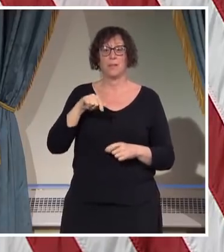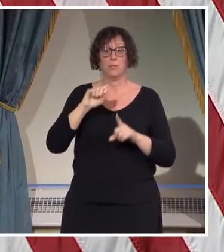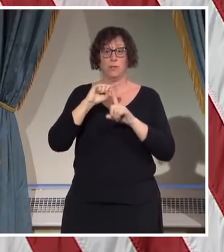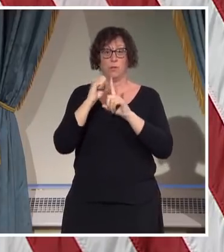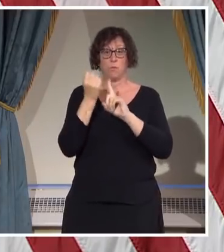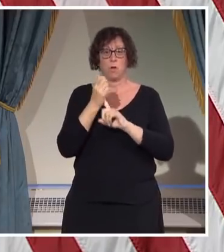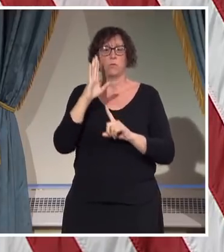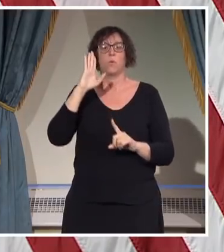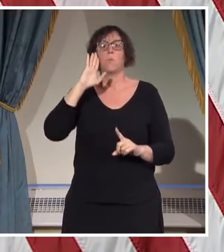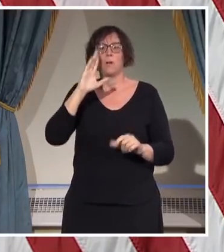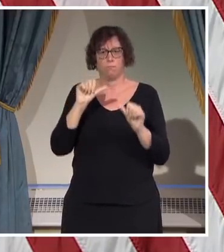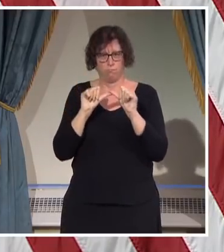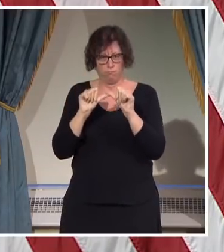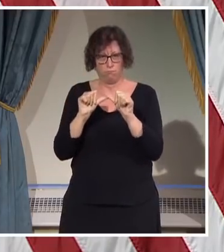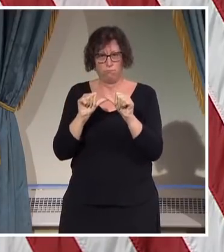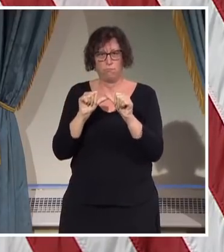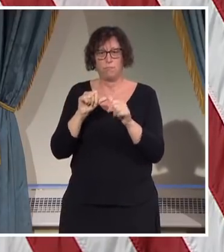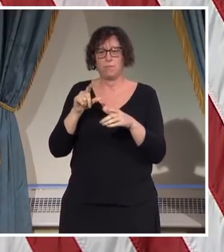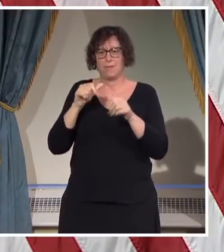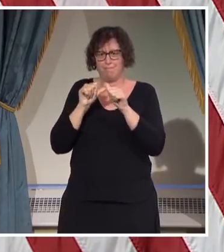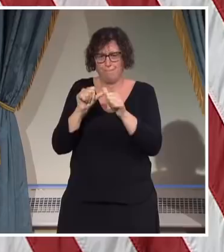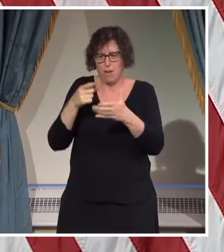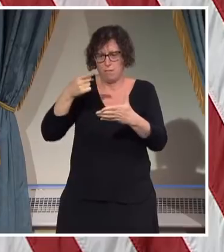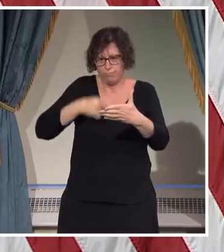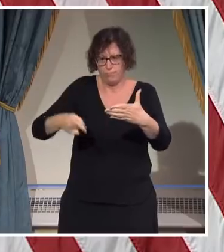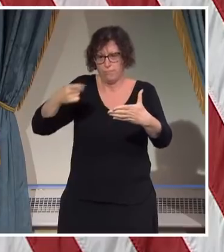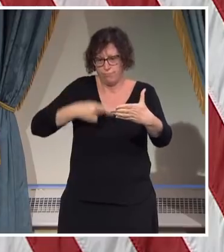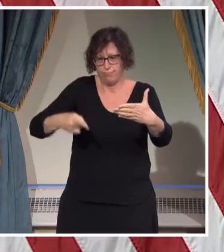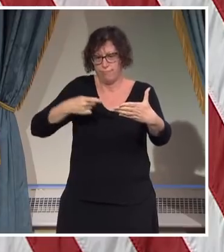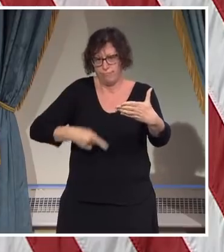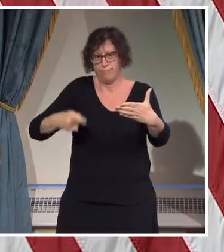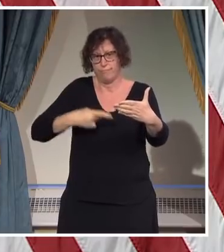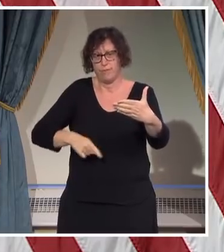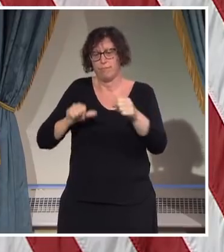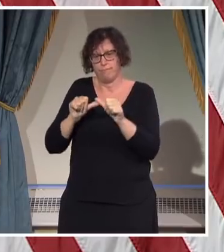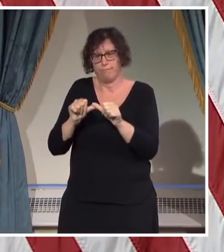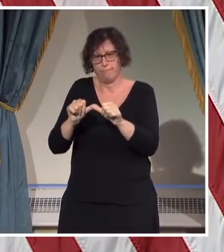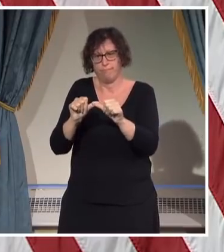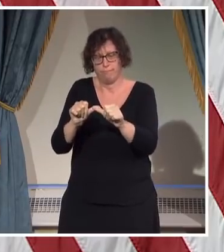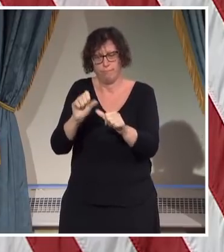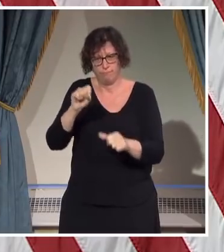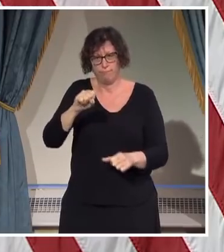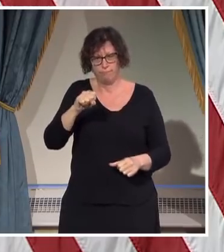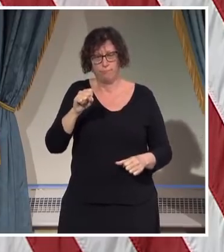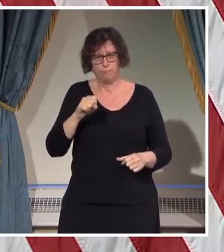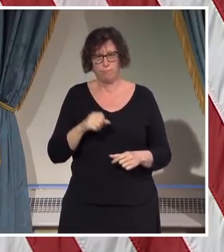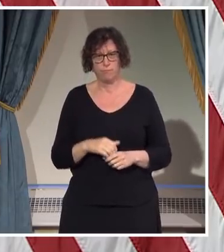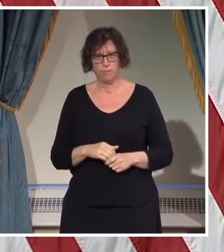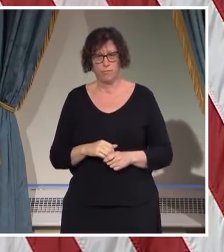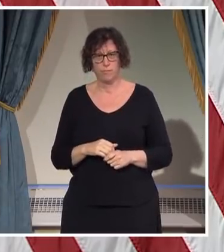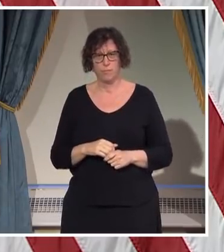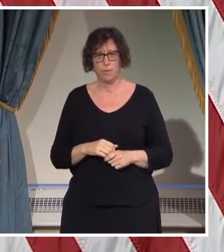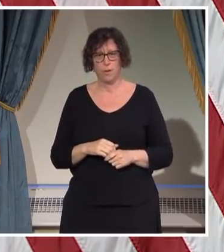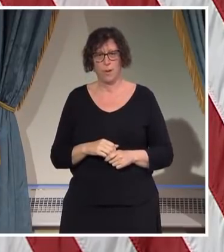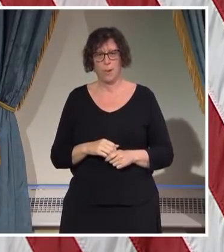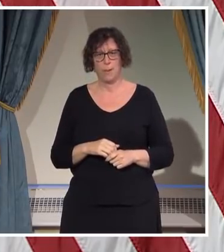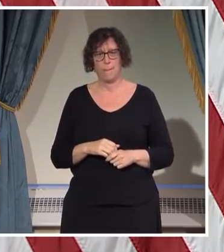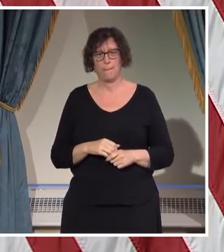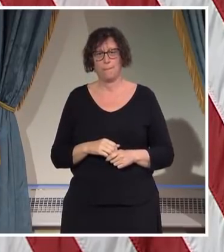going to need to make sure those services keep going. And this is why, again, it comes back to that discussion earlier about